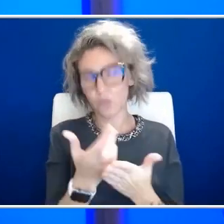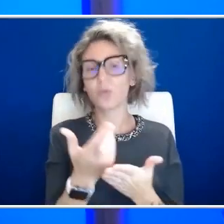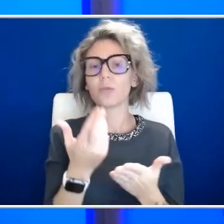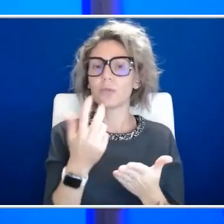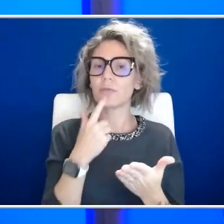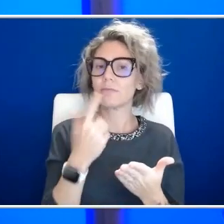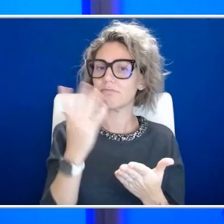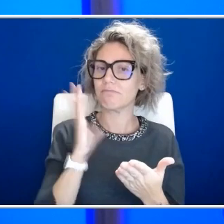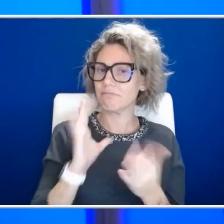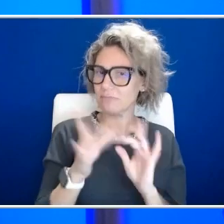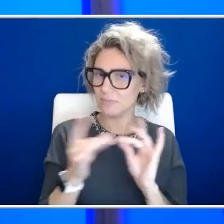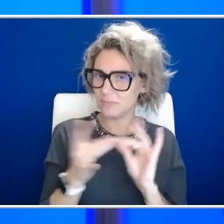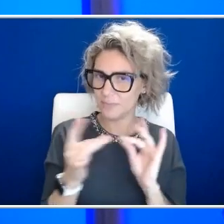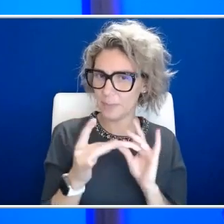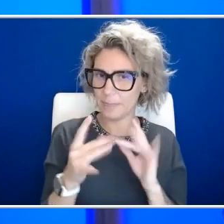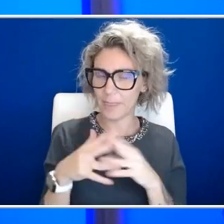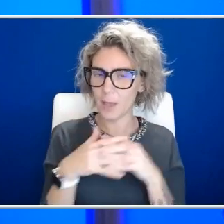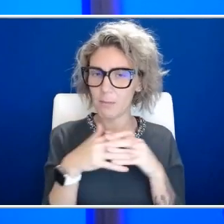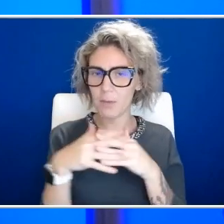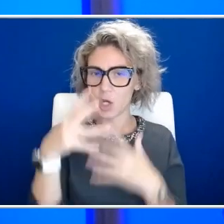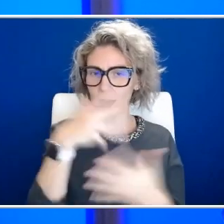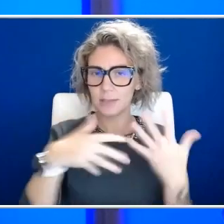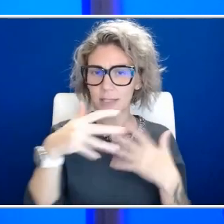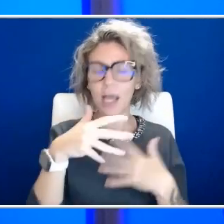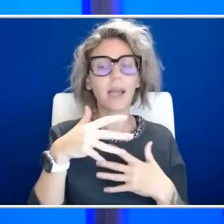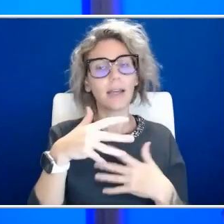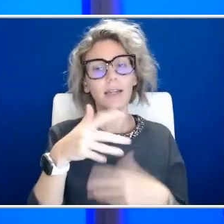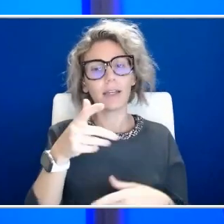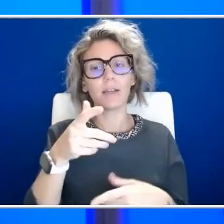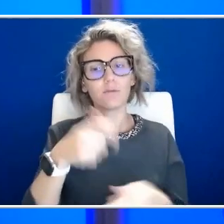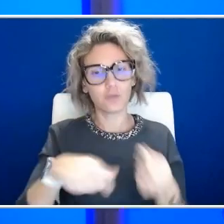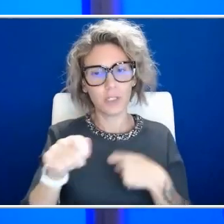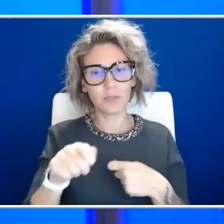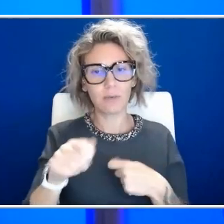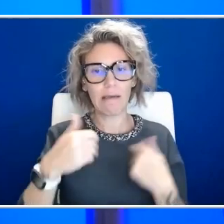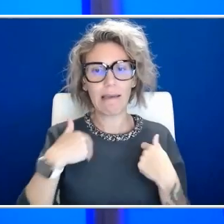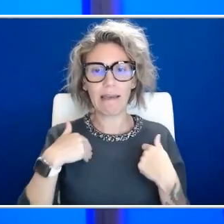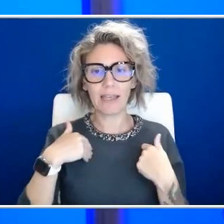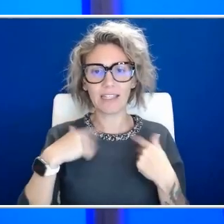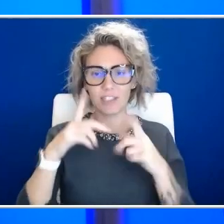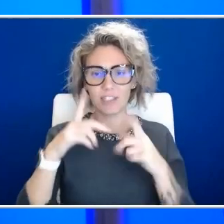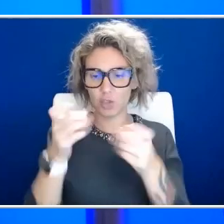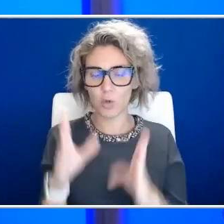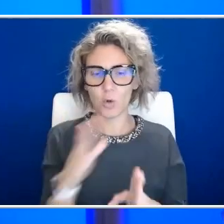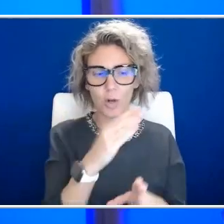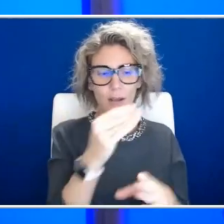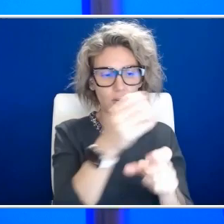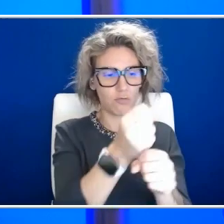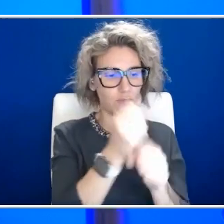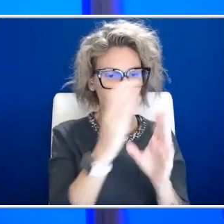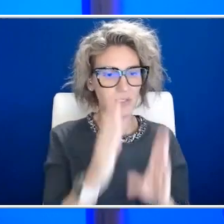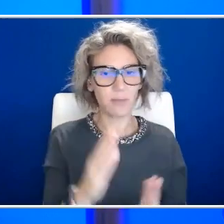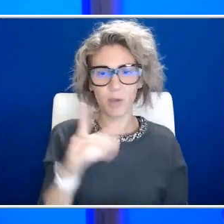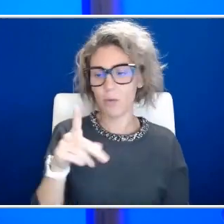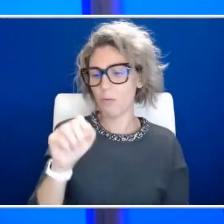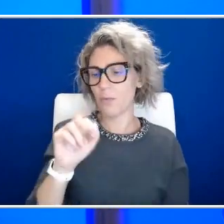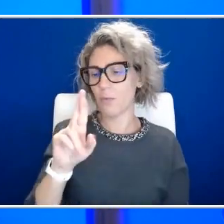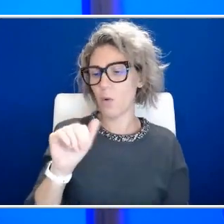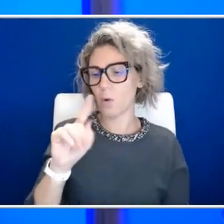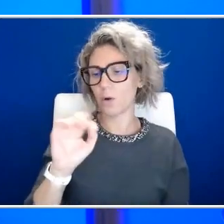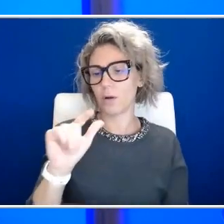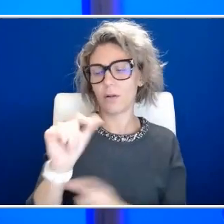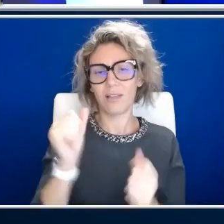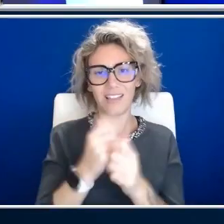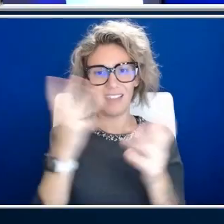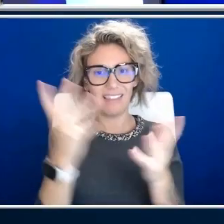previously. American Society of Transplantation has a donor and a recipient portal as well, so lots of information